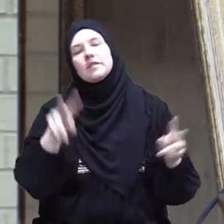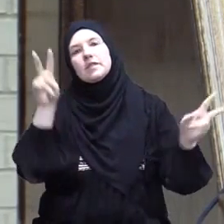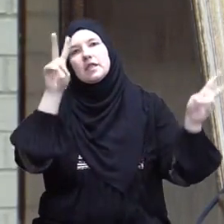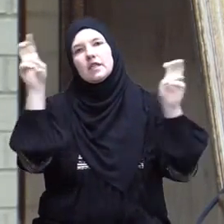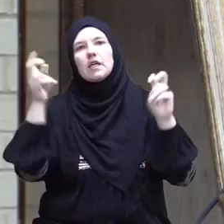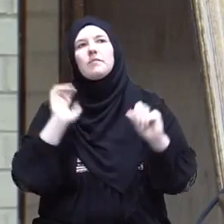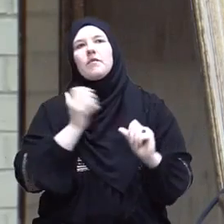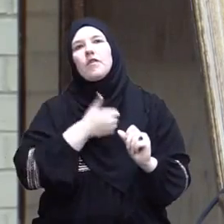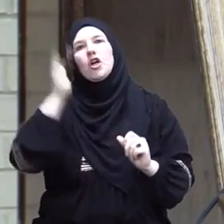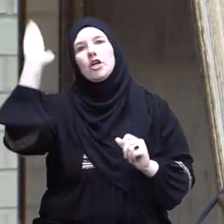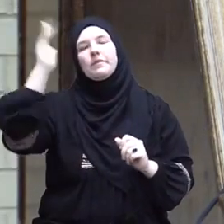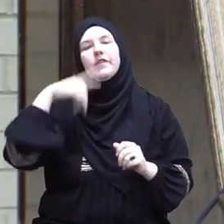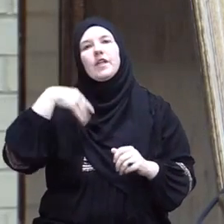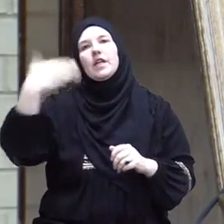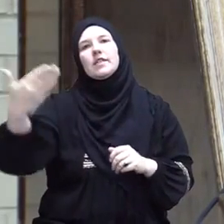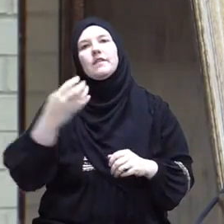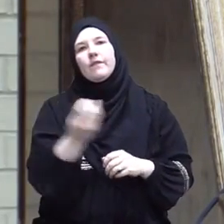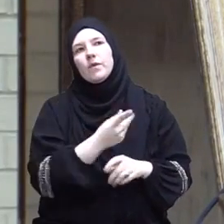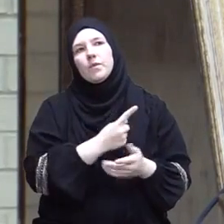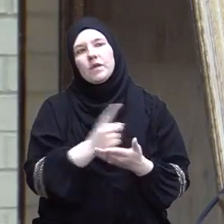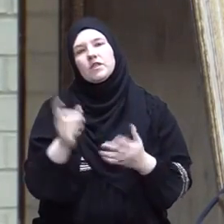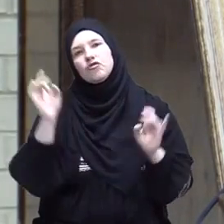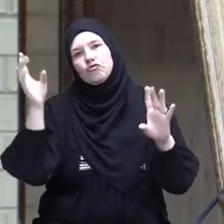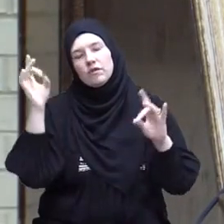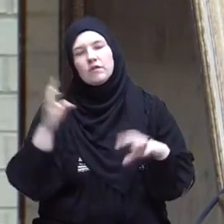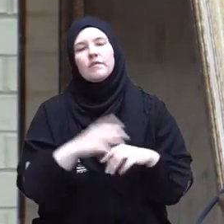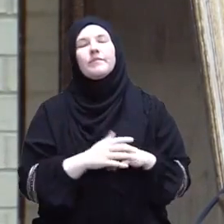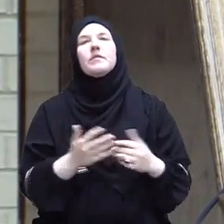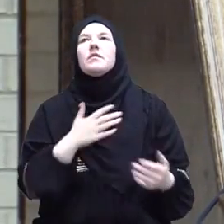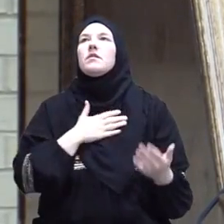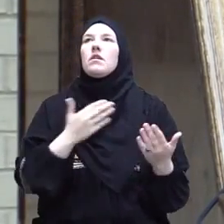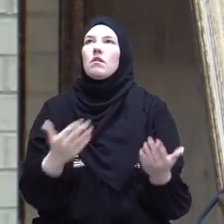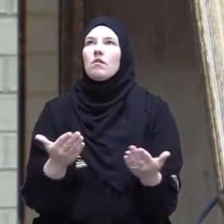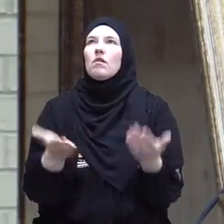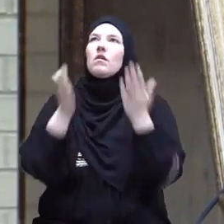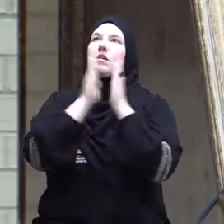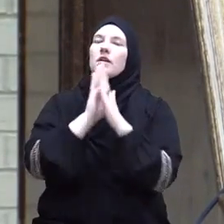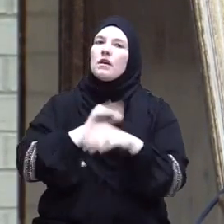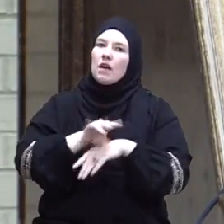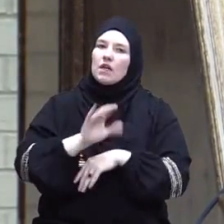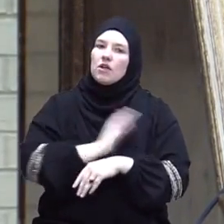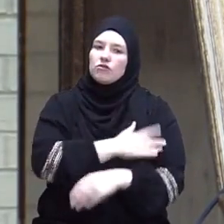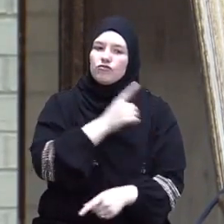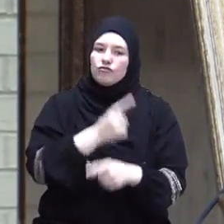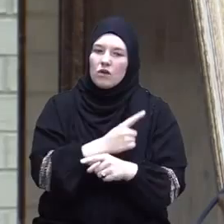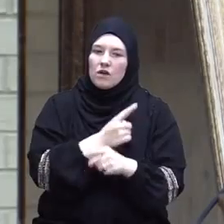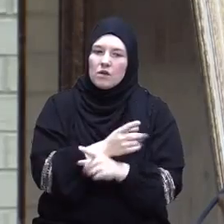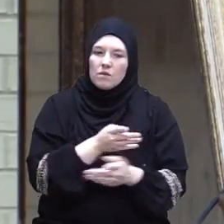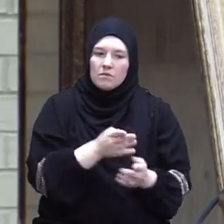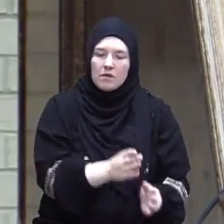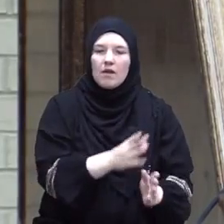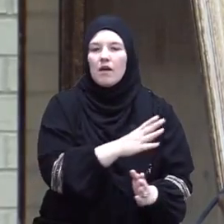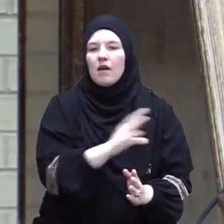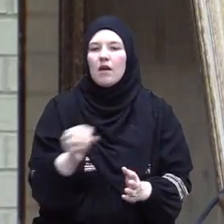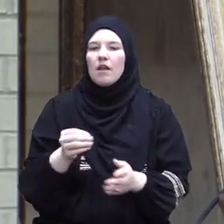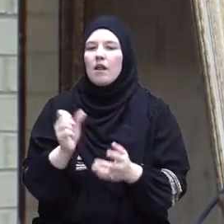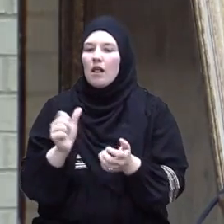our khutbah for the next few weeks, inshallah. May Allah subhanahu wa ta'ala guide us to understand our book and to practice it.